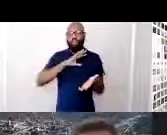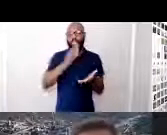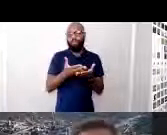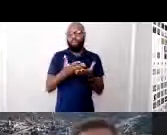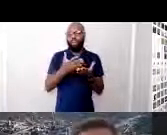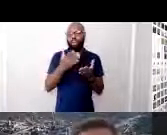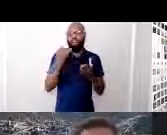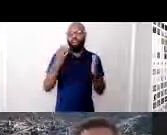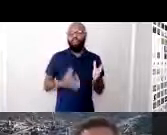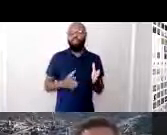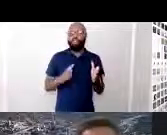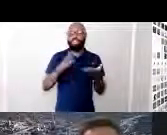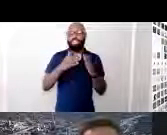support.